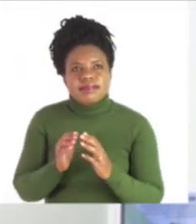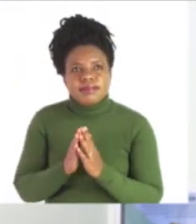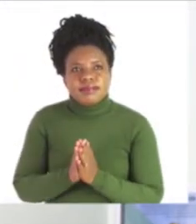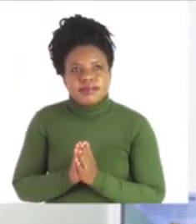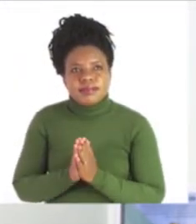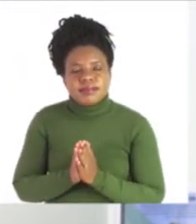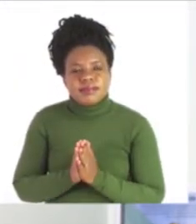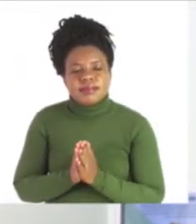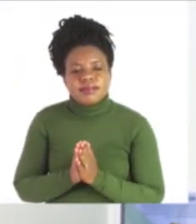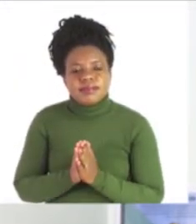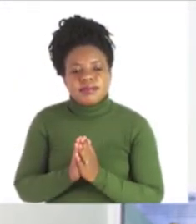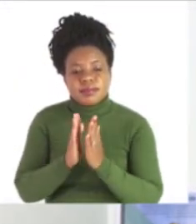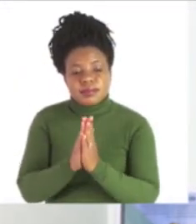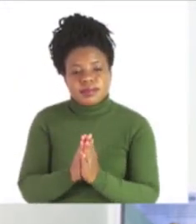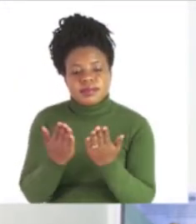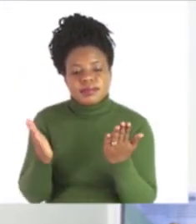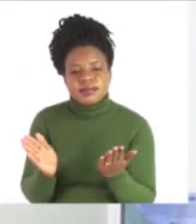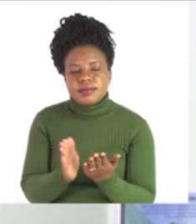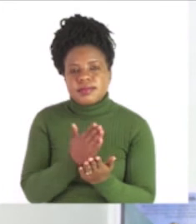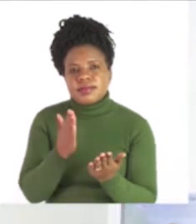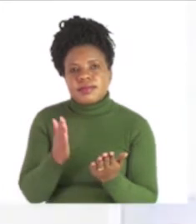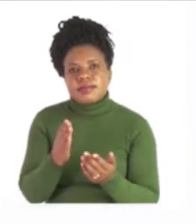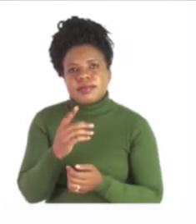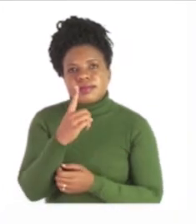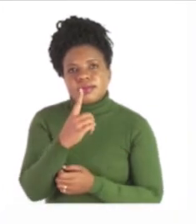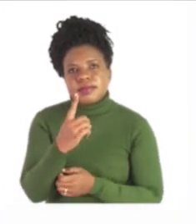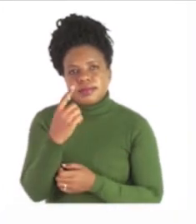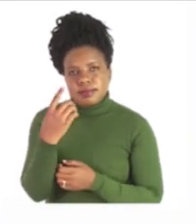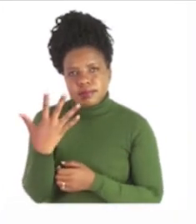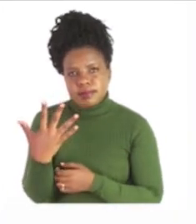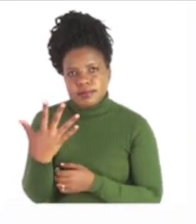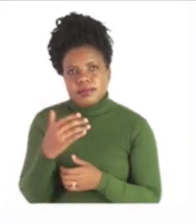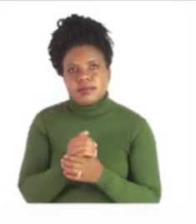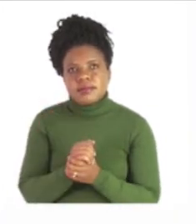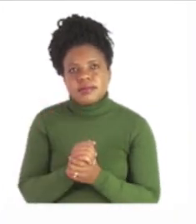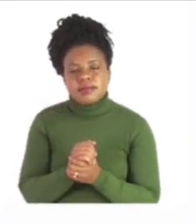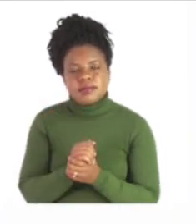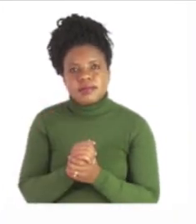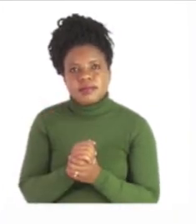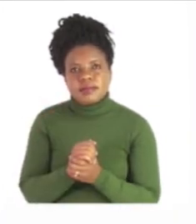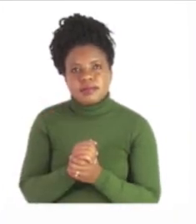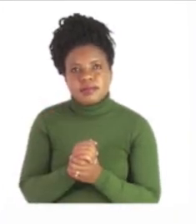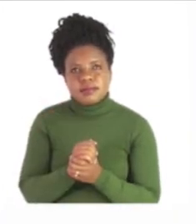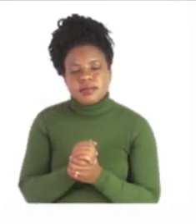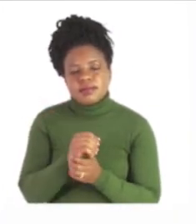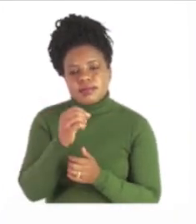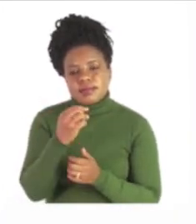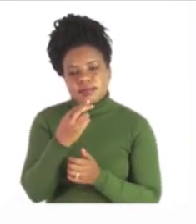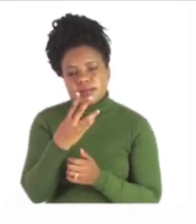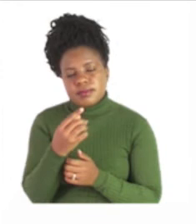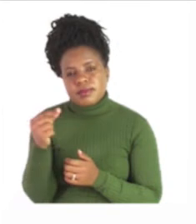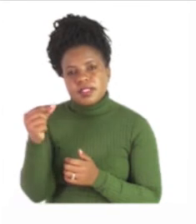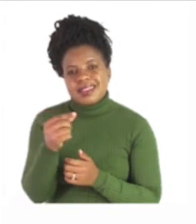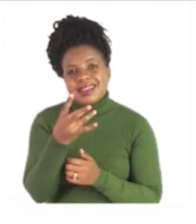To start, let us go to page 15 on our booklet. That's where Mathematics Grade 7, Lesson 8